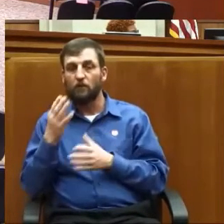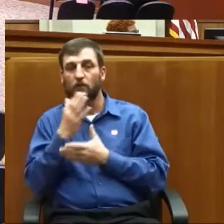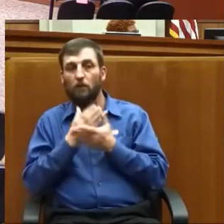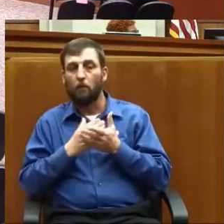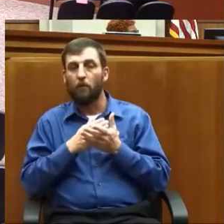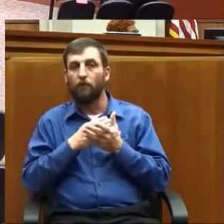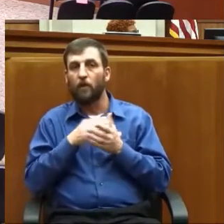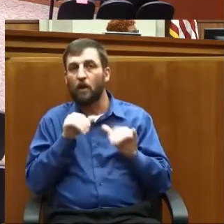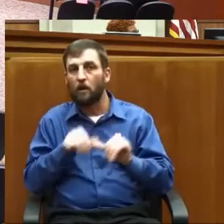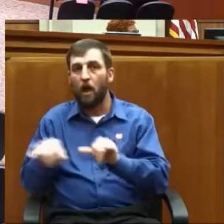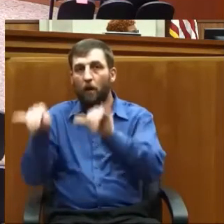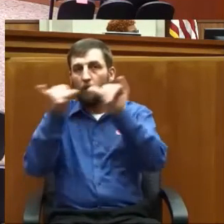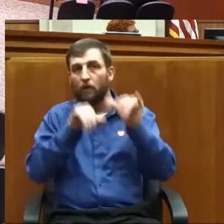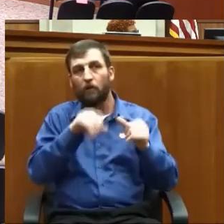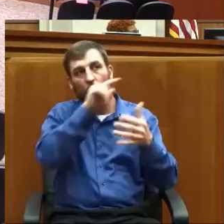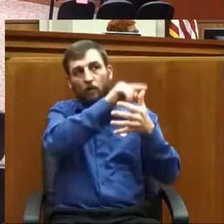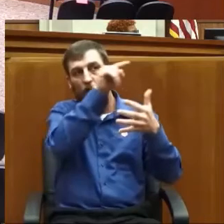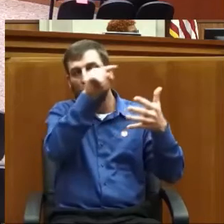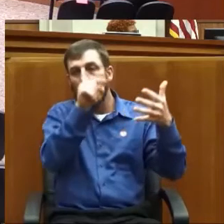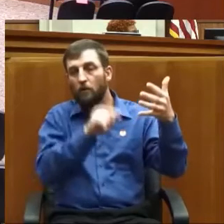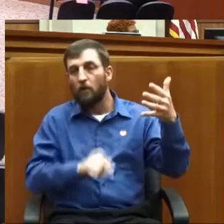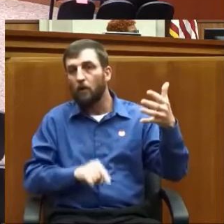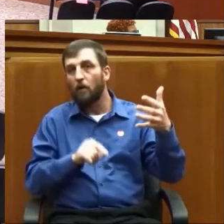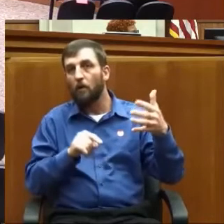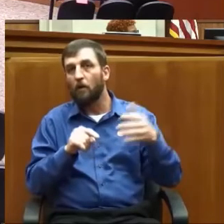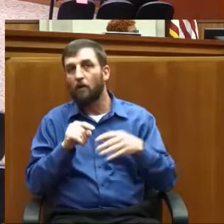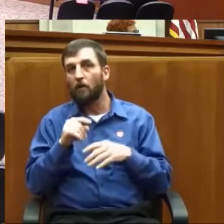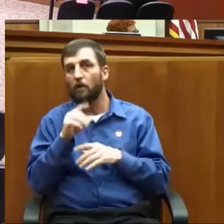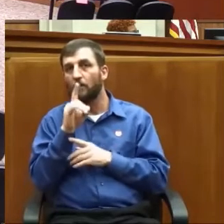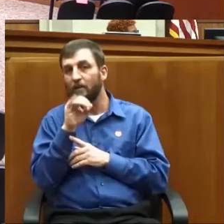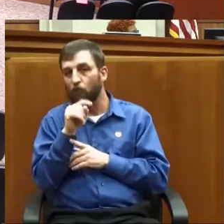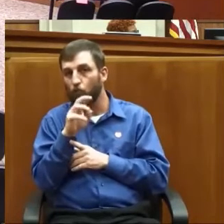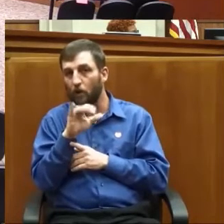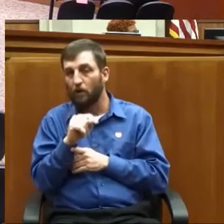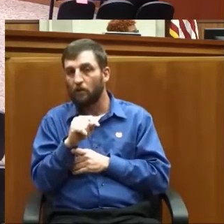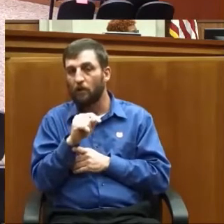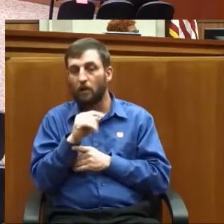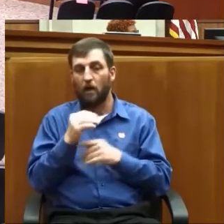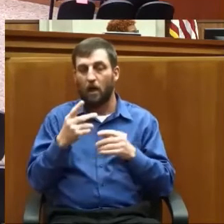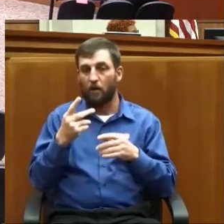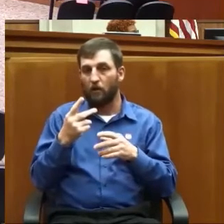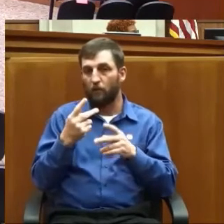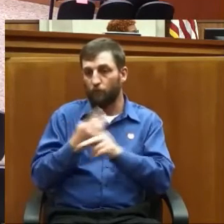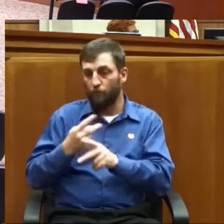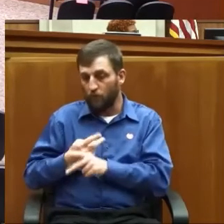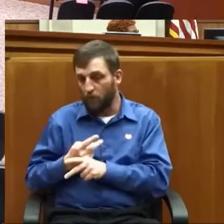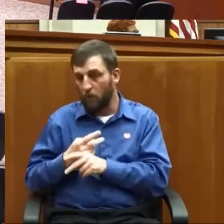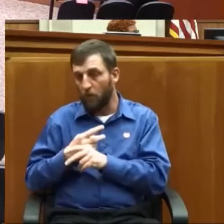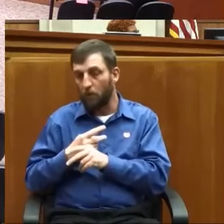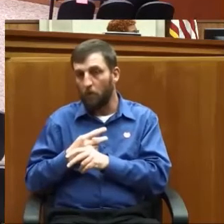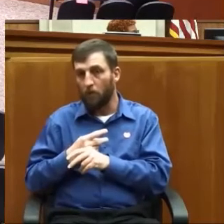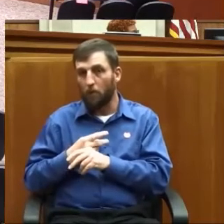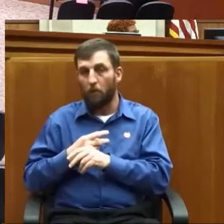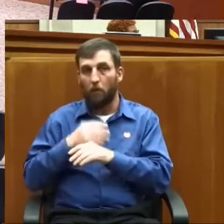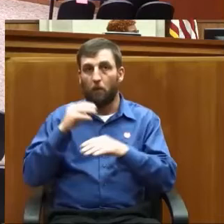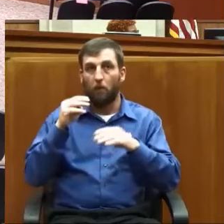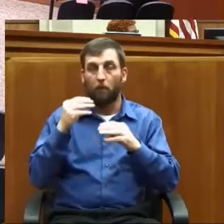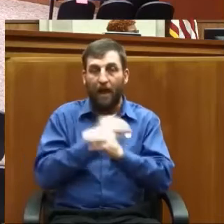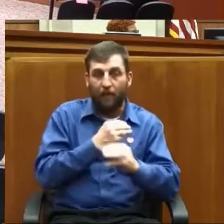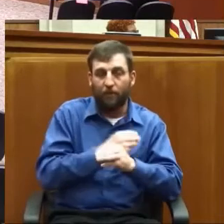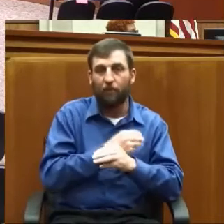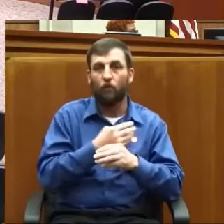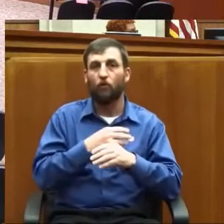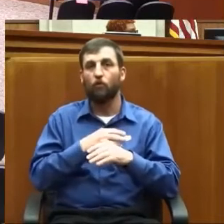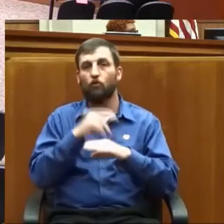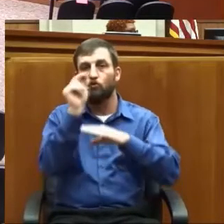of the commonalities of those districts relative to their rural nature, population size, and then simple math, fractional math, numerators and denominators in terms of